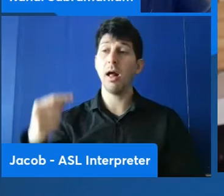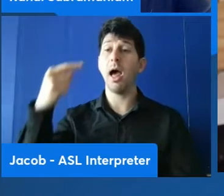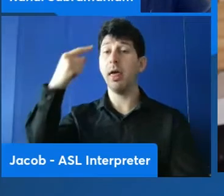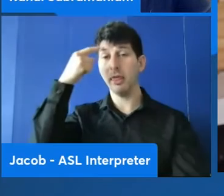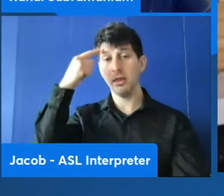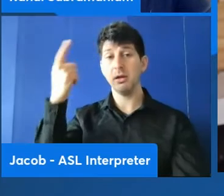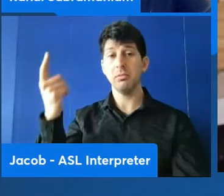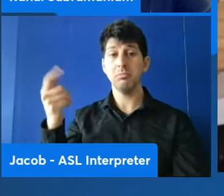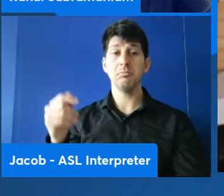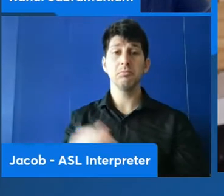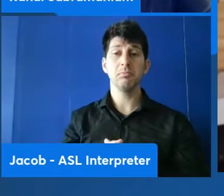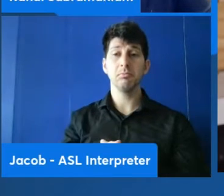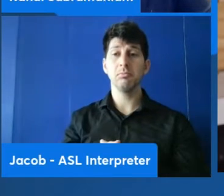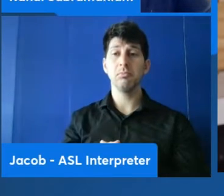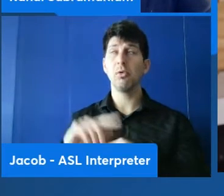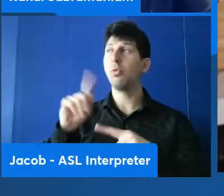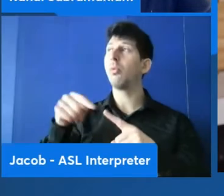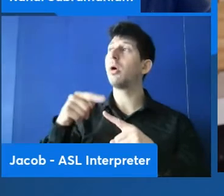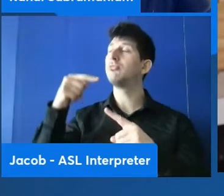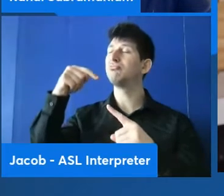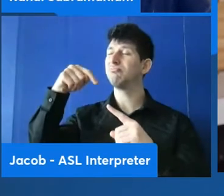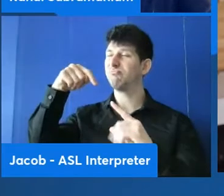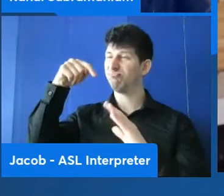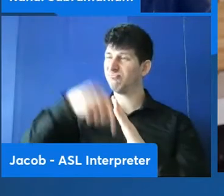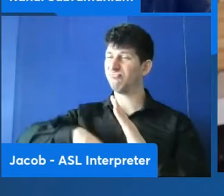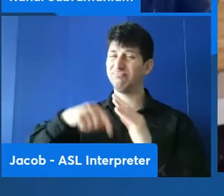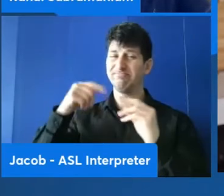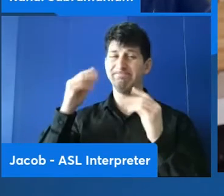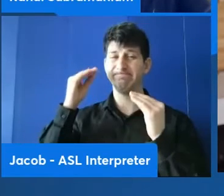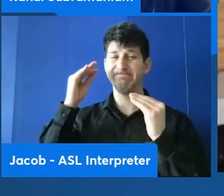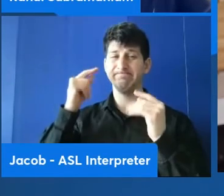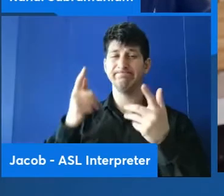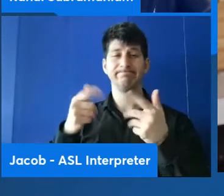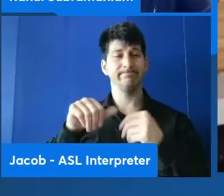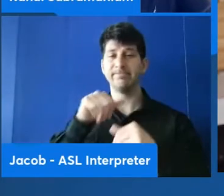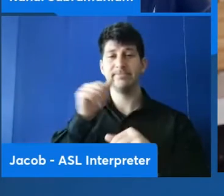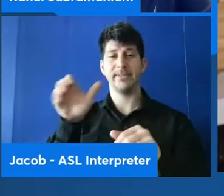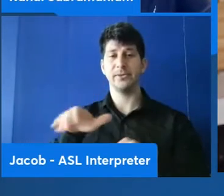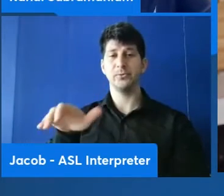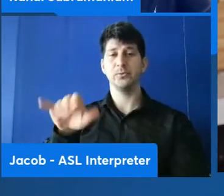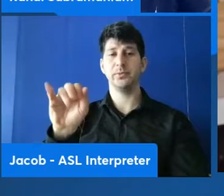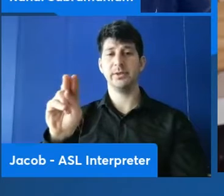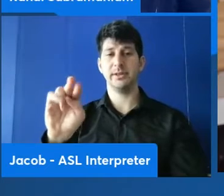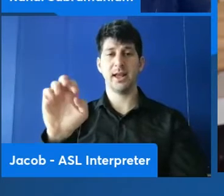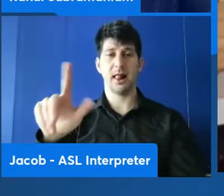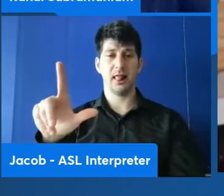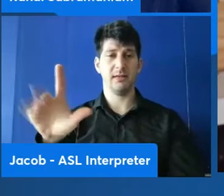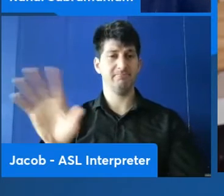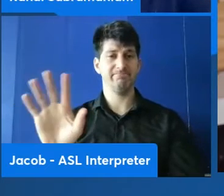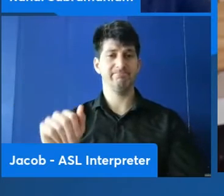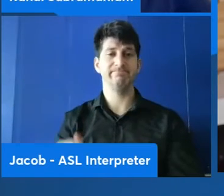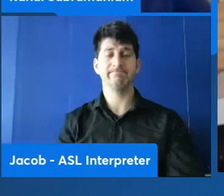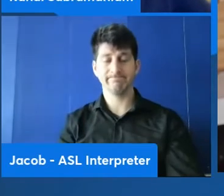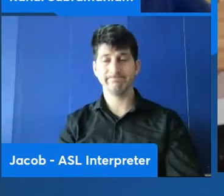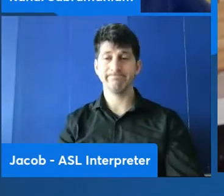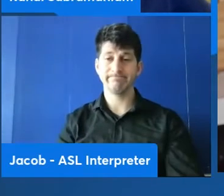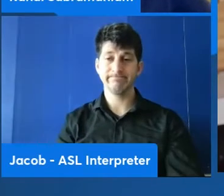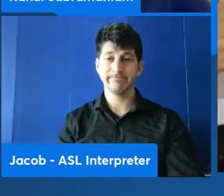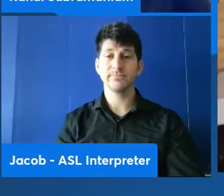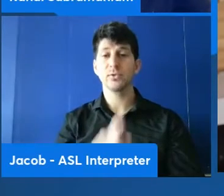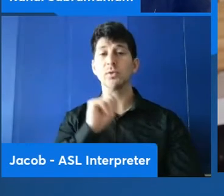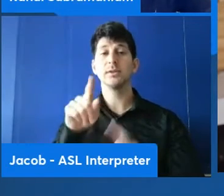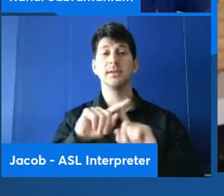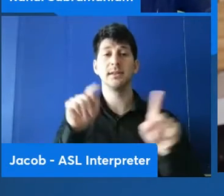think the more I think about it, I would not go for the Intel. So it's just a difference between